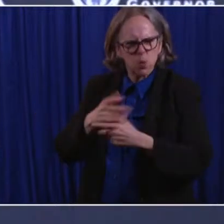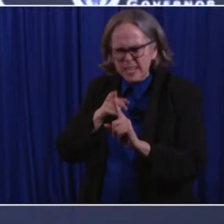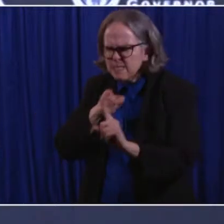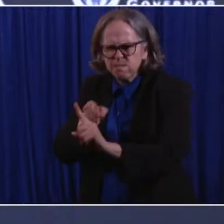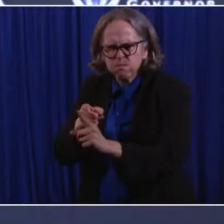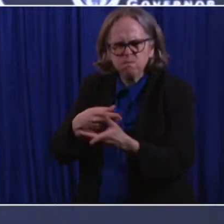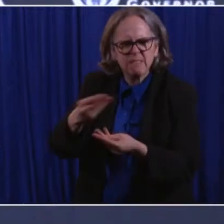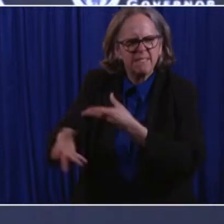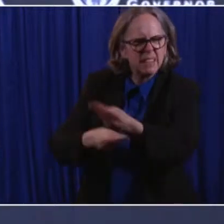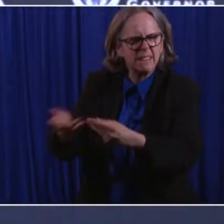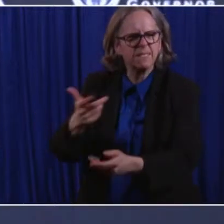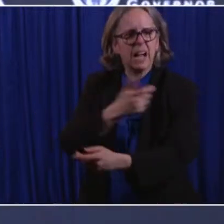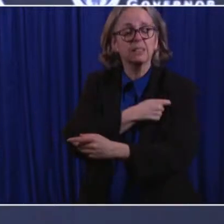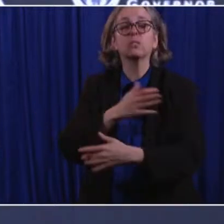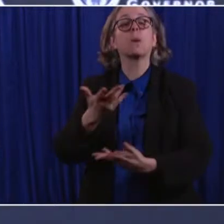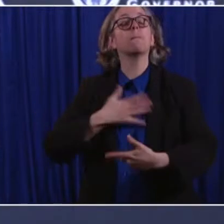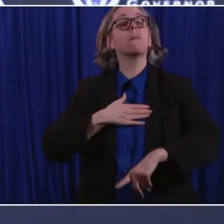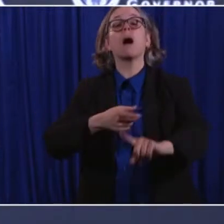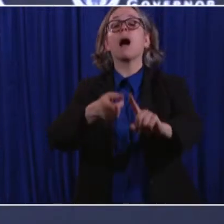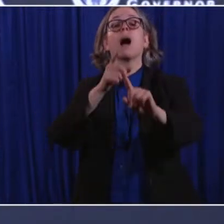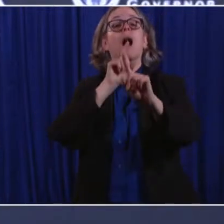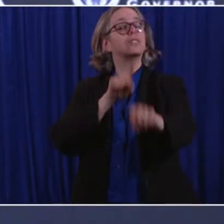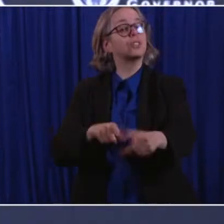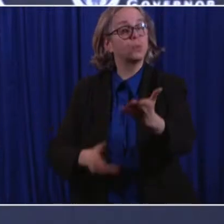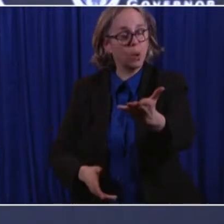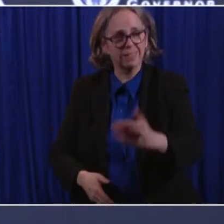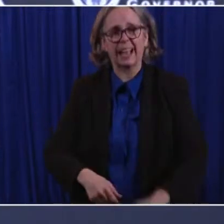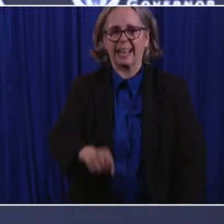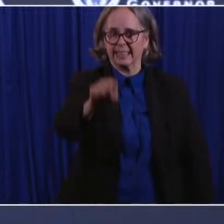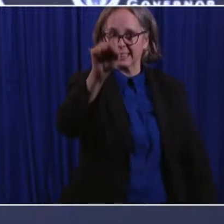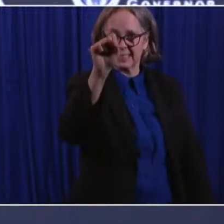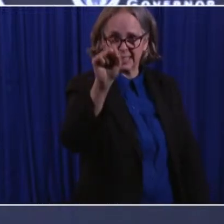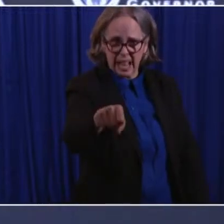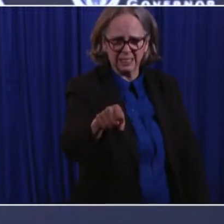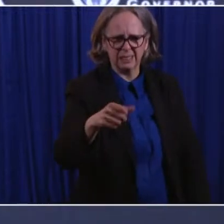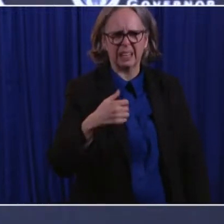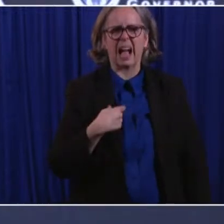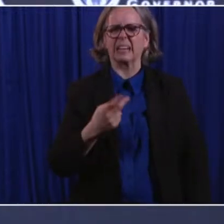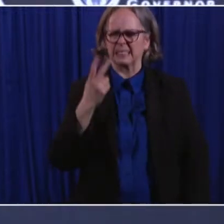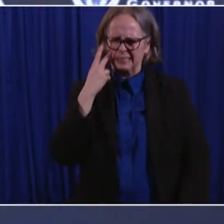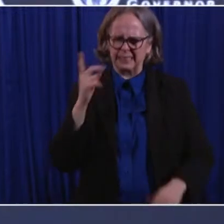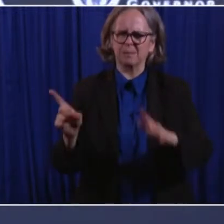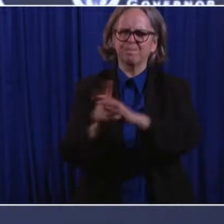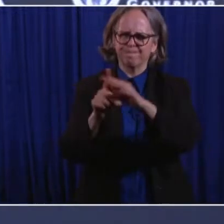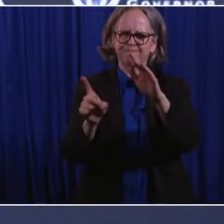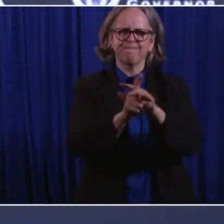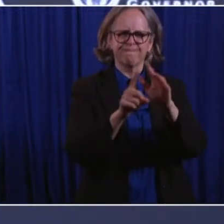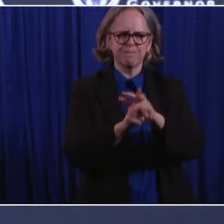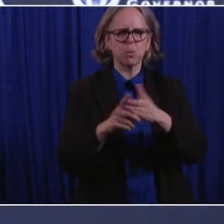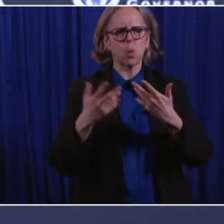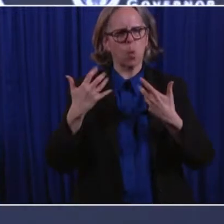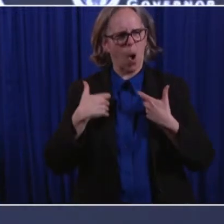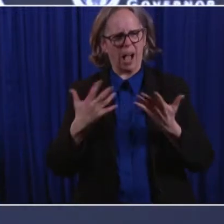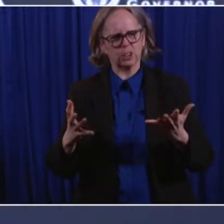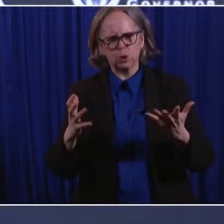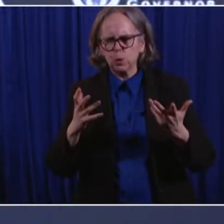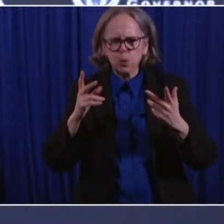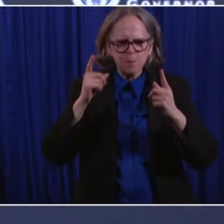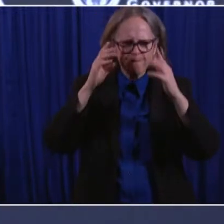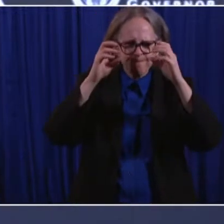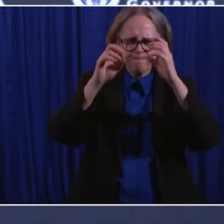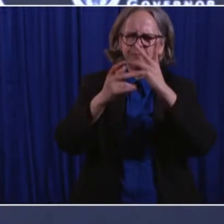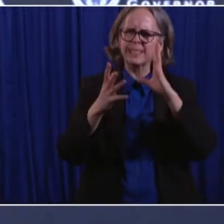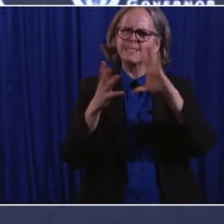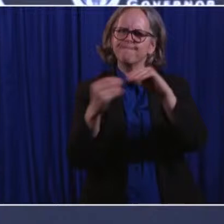are seeing that, and we continue to try to work on messaging there. I think there's